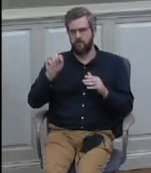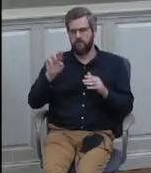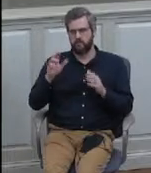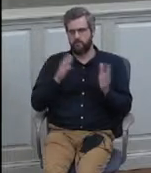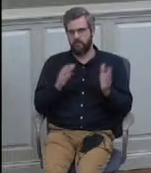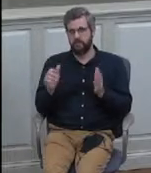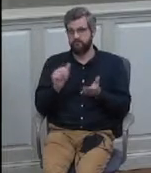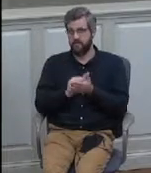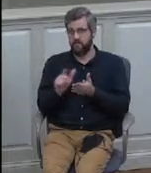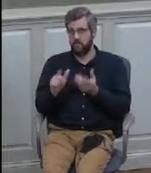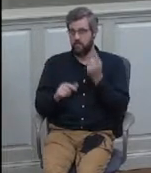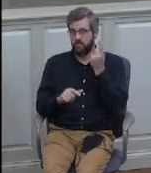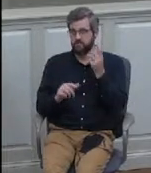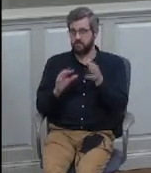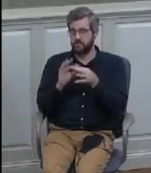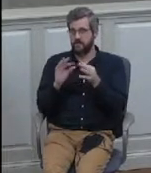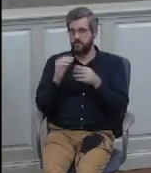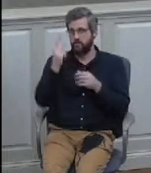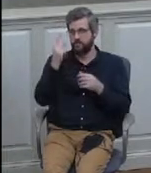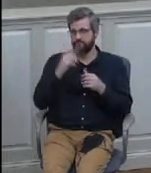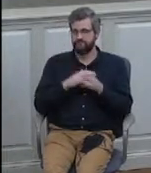That's all the comments we have.